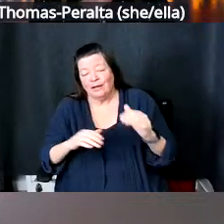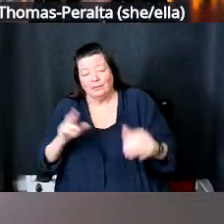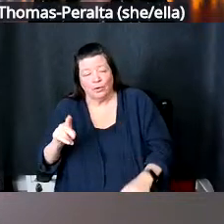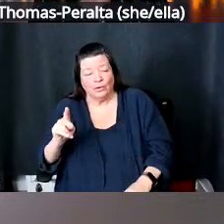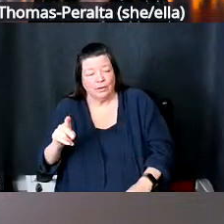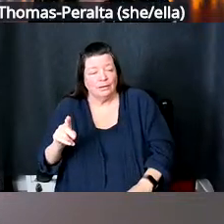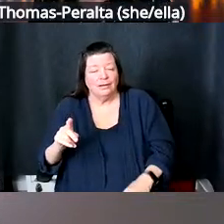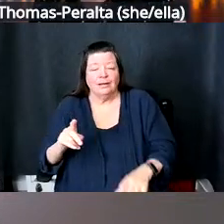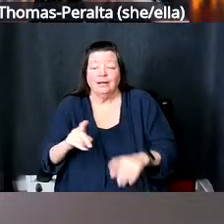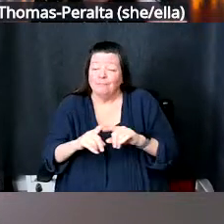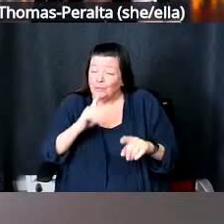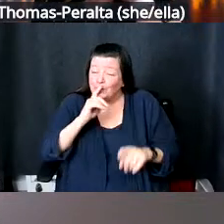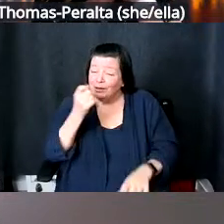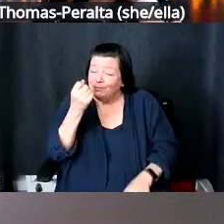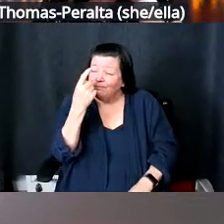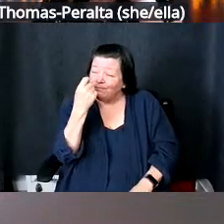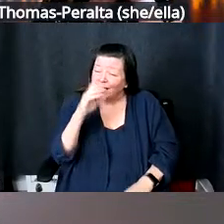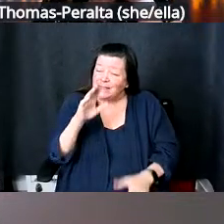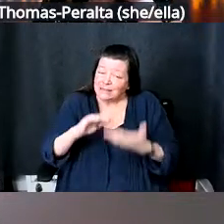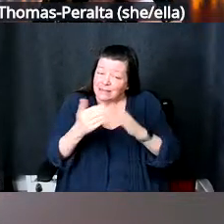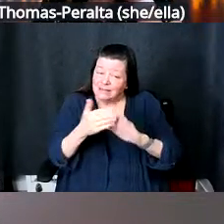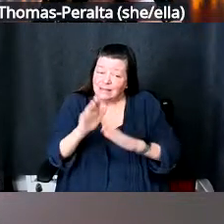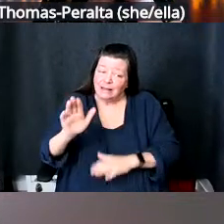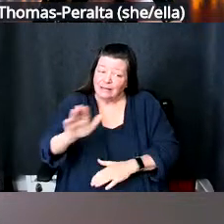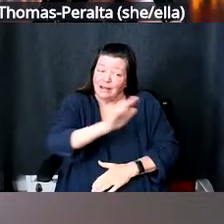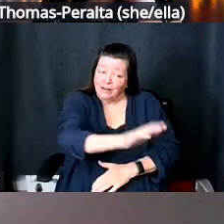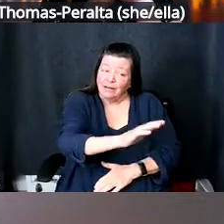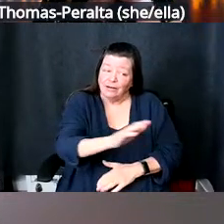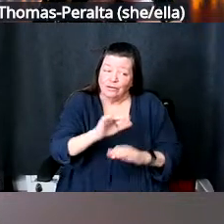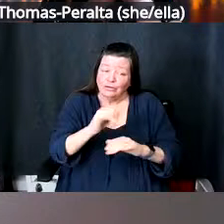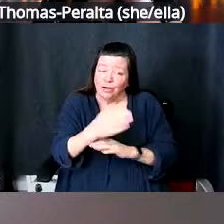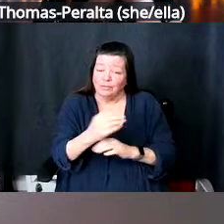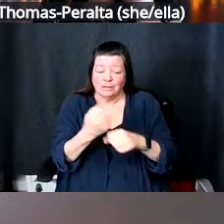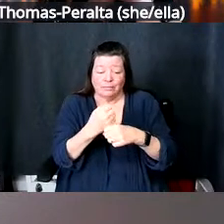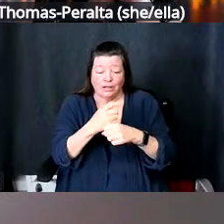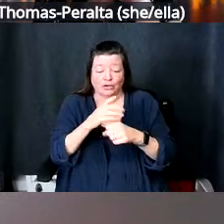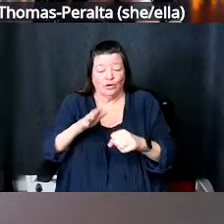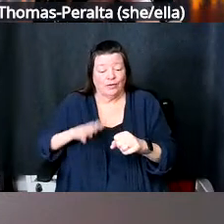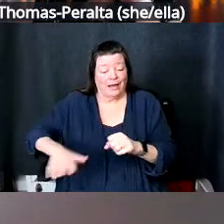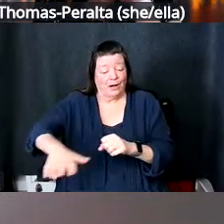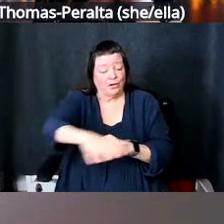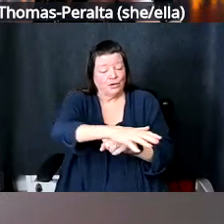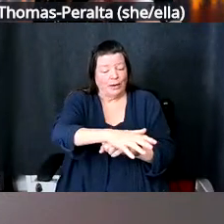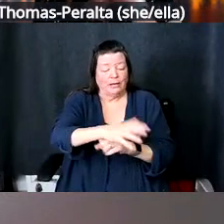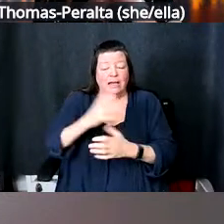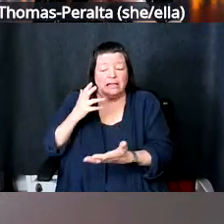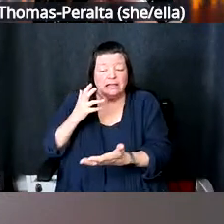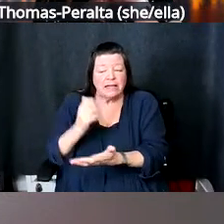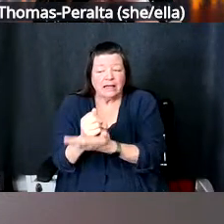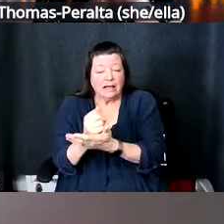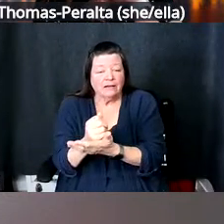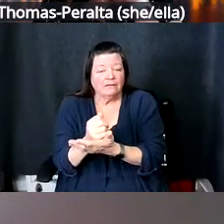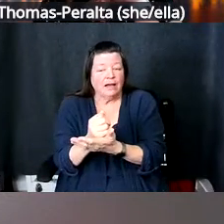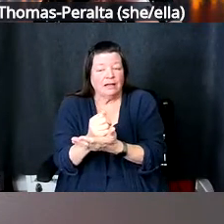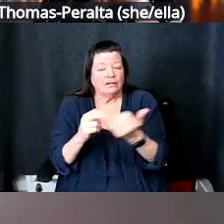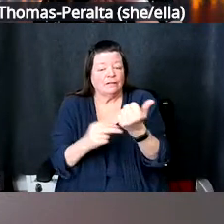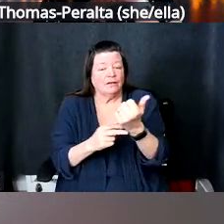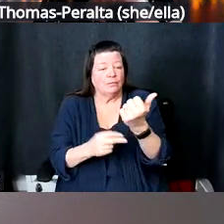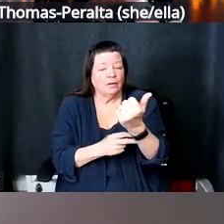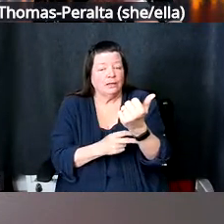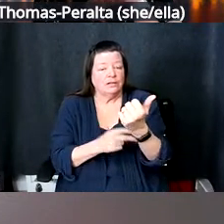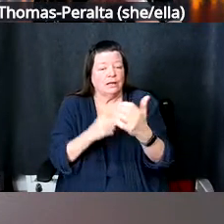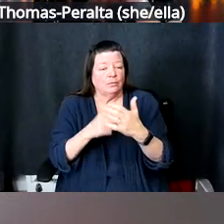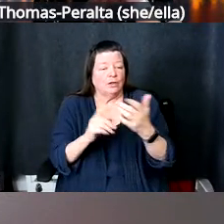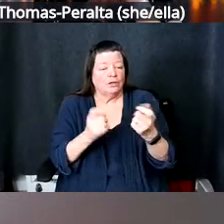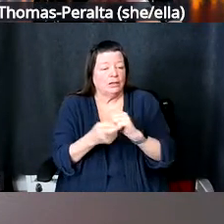really the city's job to make sure that that's all happening, leveraging what the changes are here. So is there any update